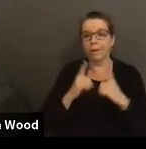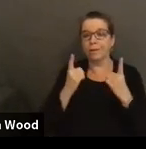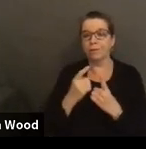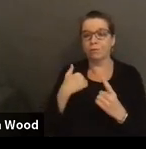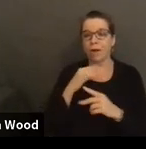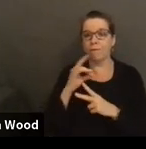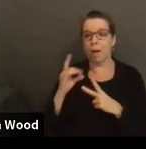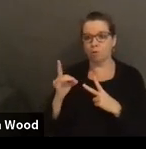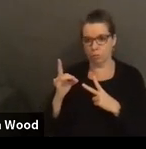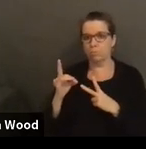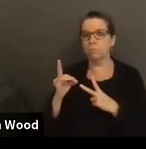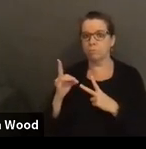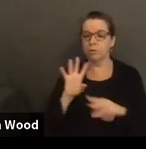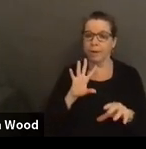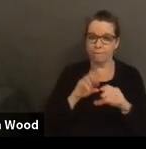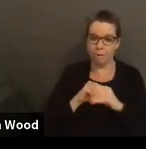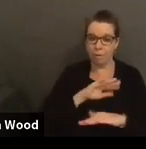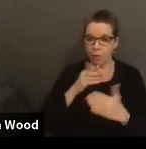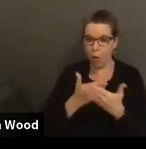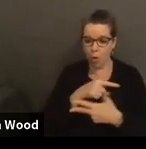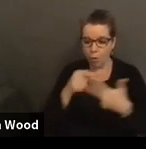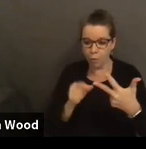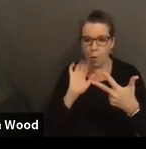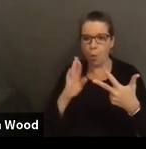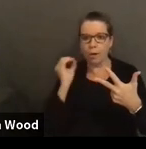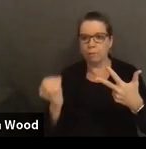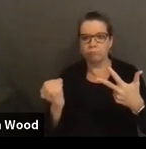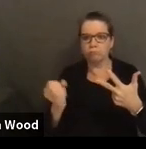option to take part in all of this, none,